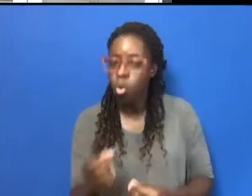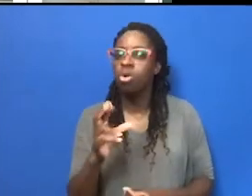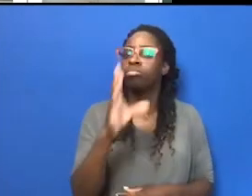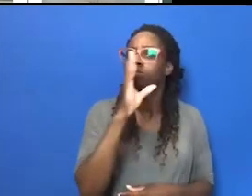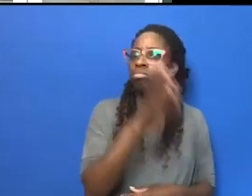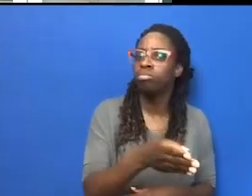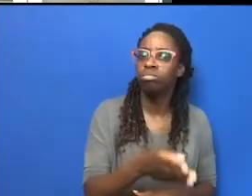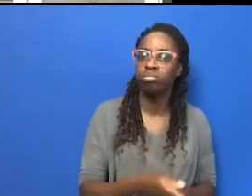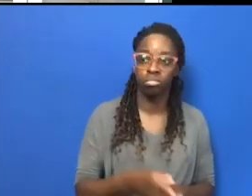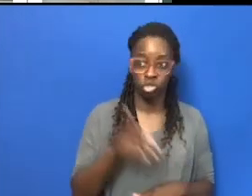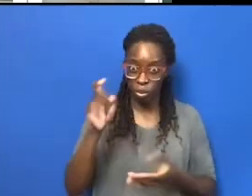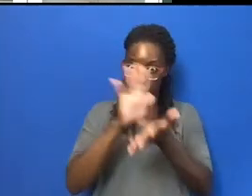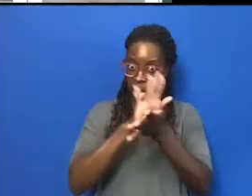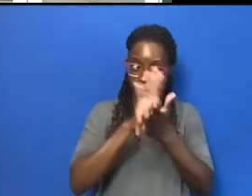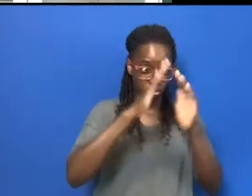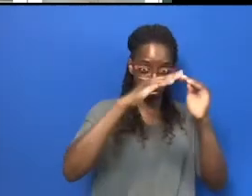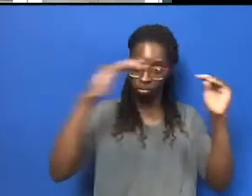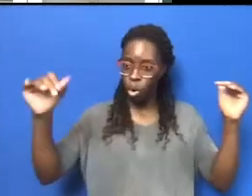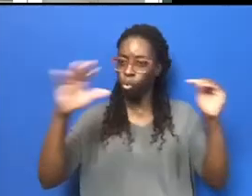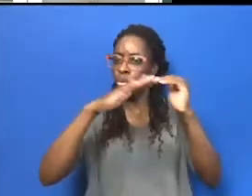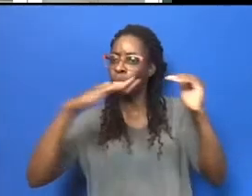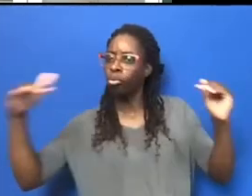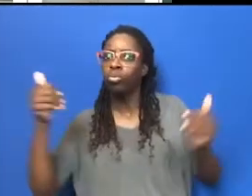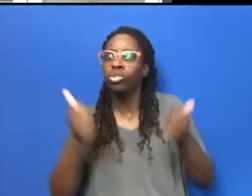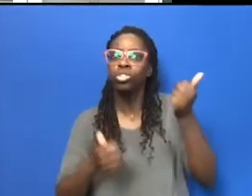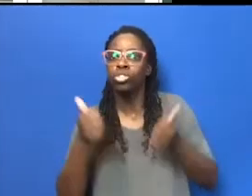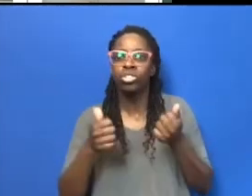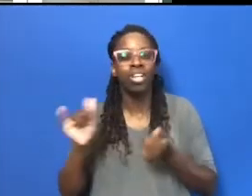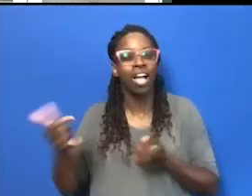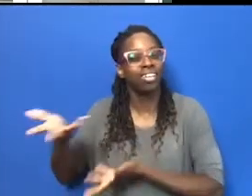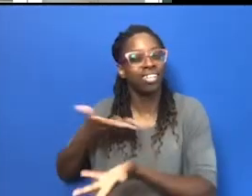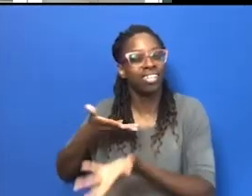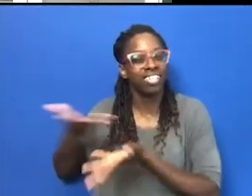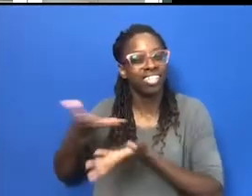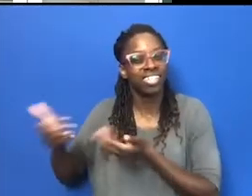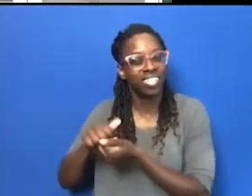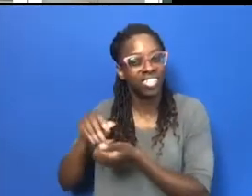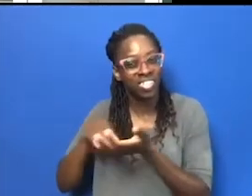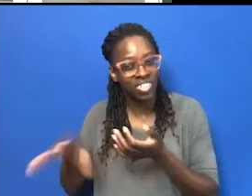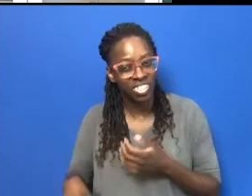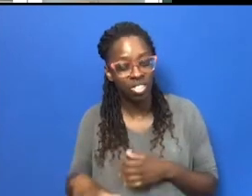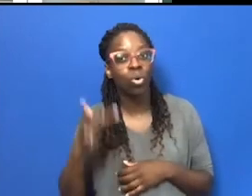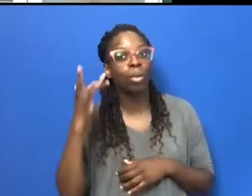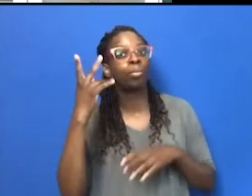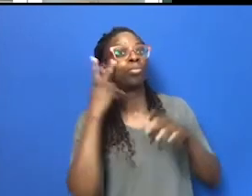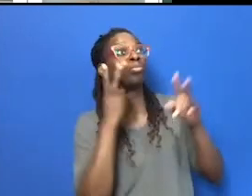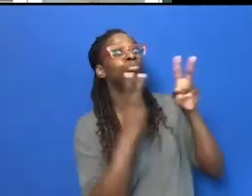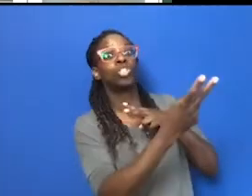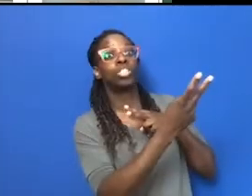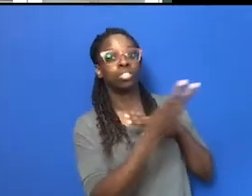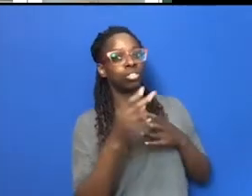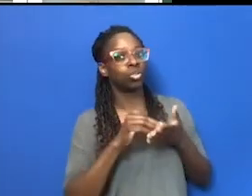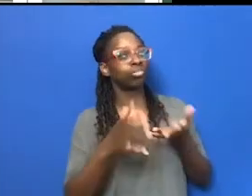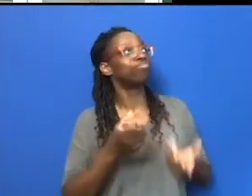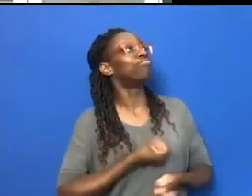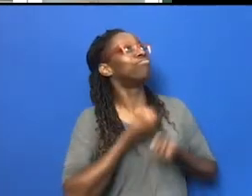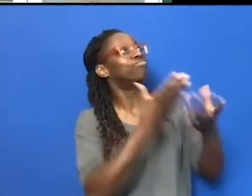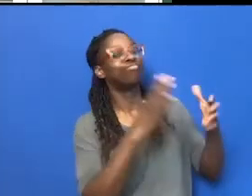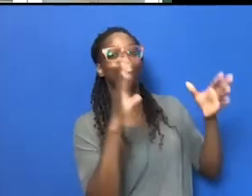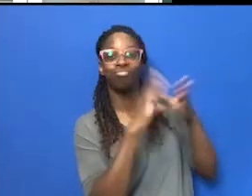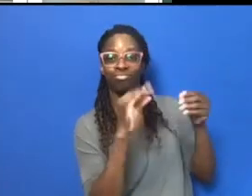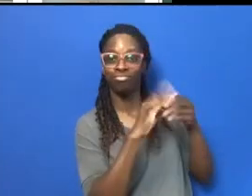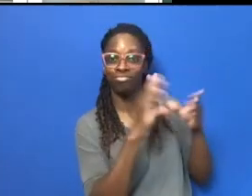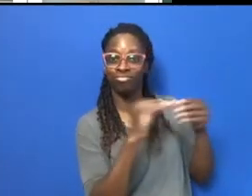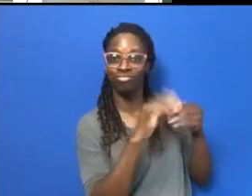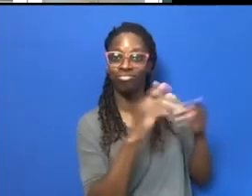So using those visuals to help them make predictions, communicate what happened, and have conversations about the STEM concepts